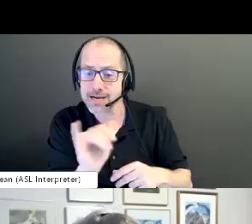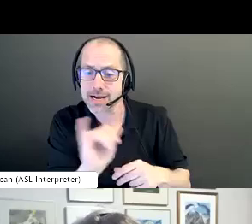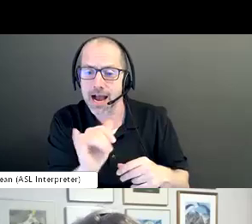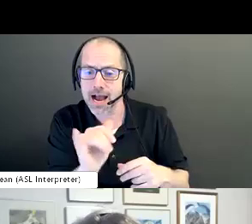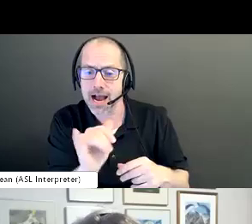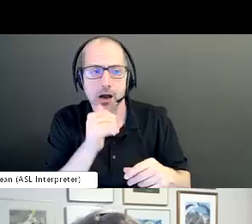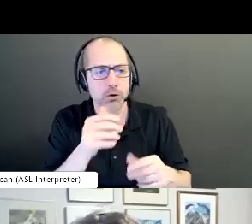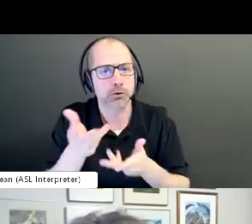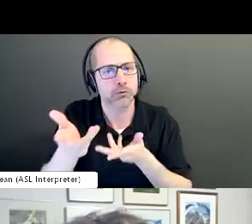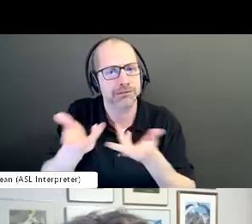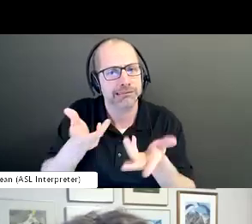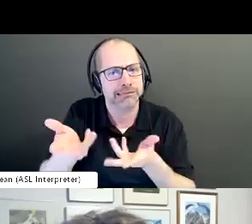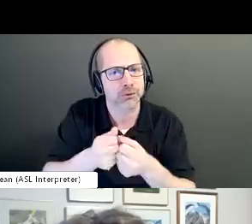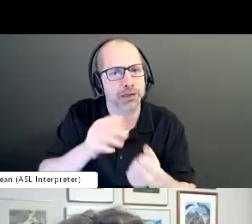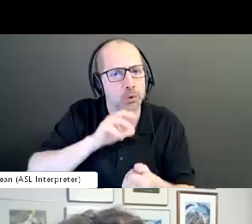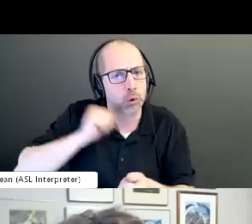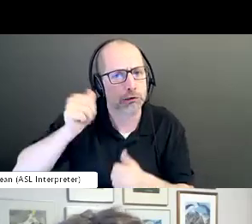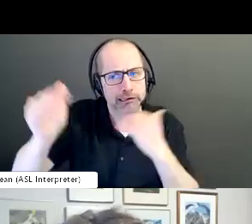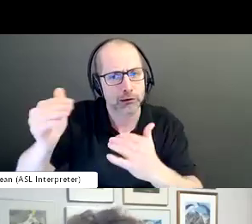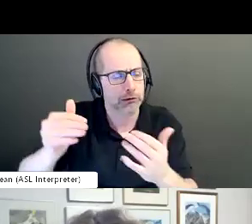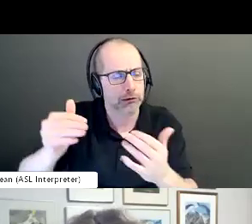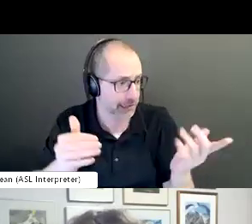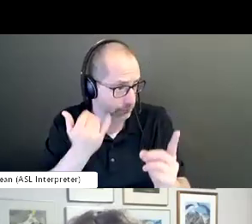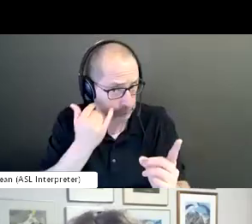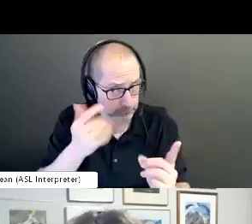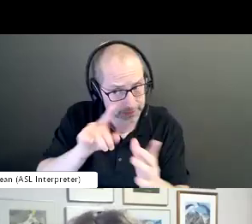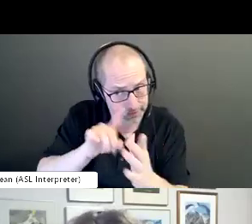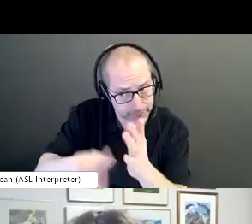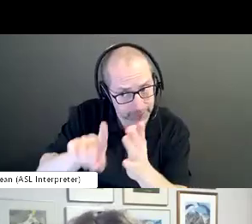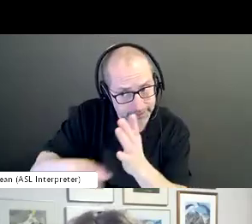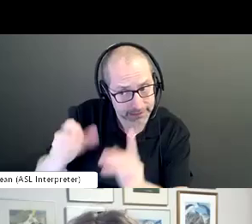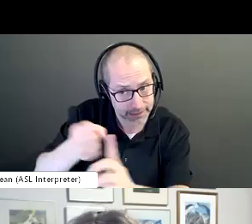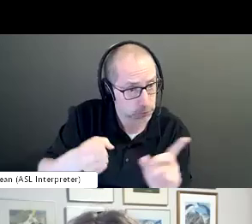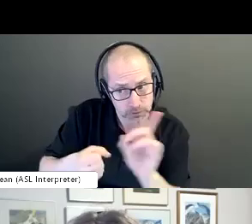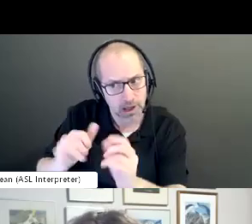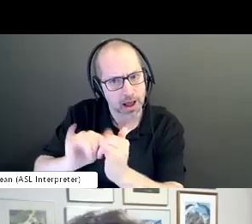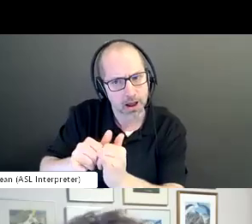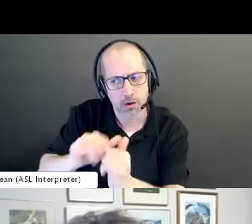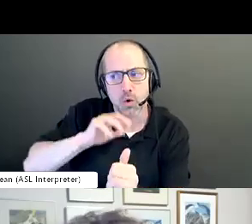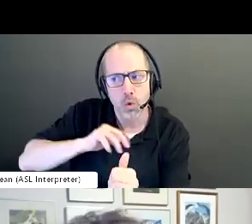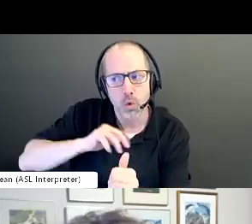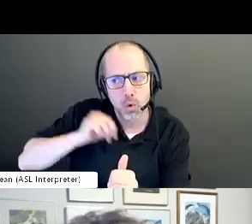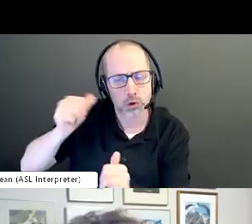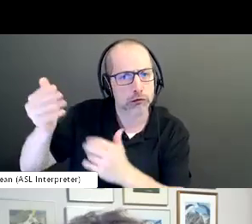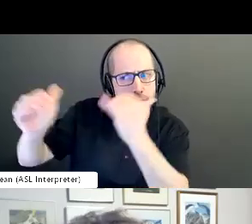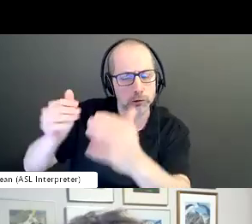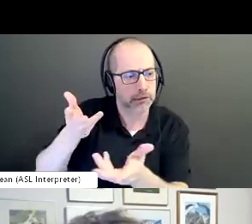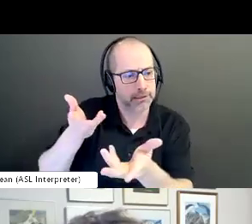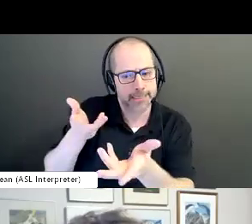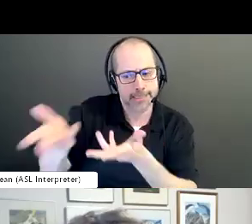older adults when they're investigating cases of abuse or other cases they might be working